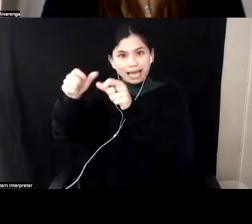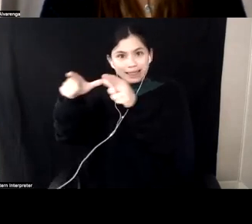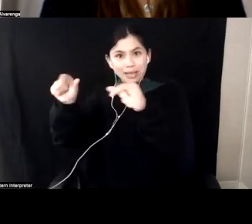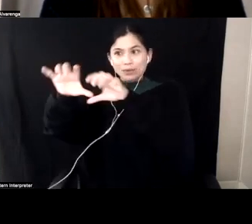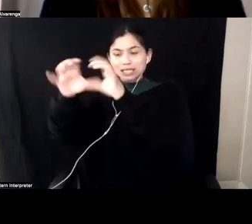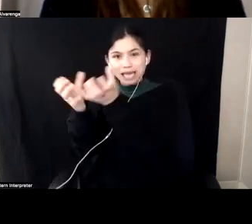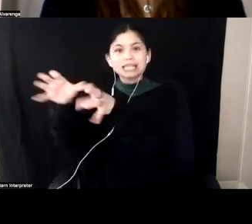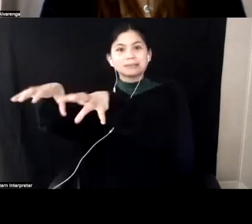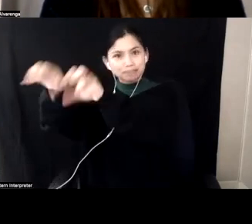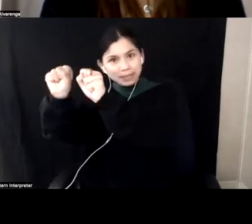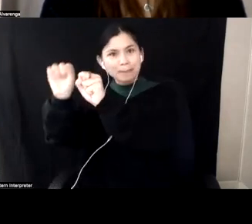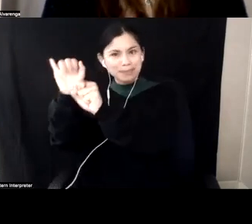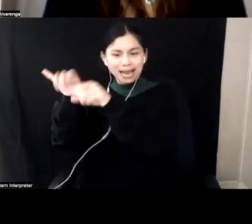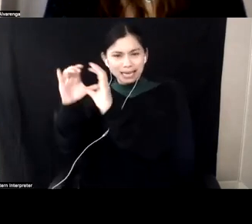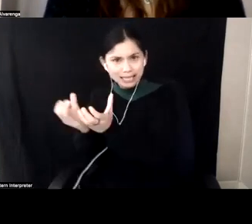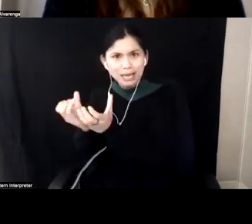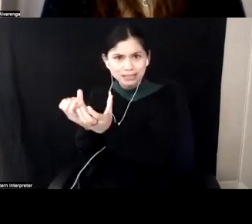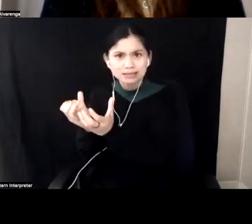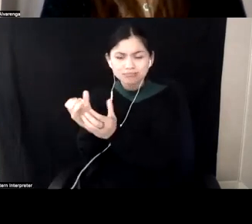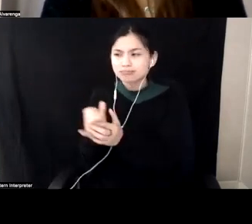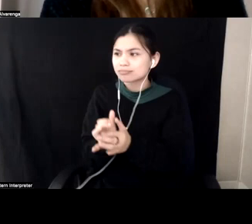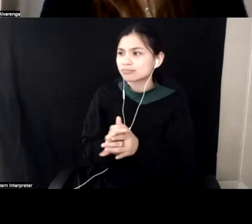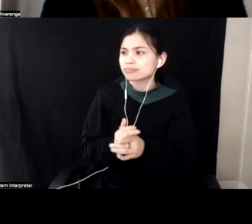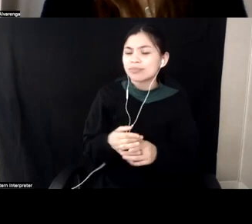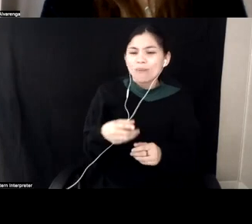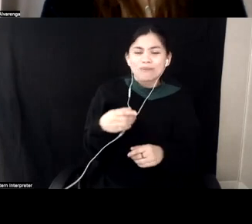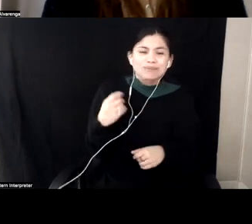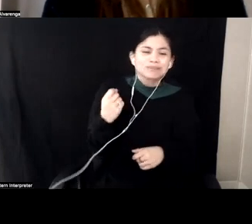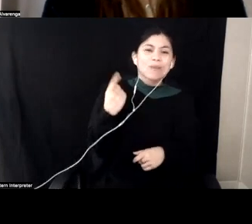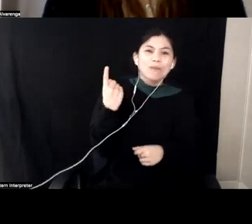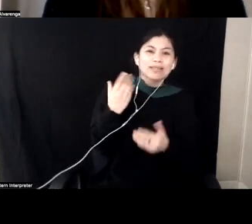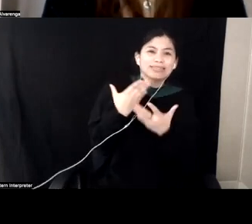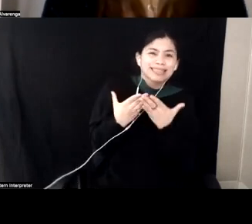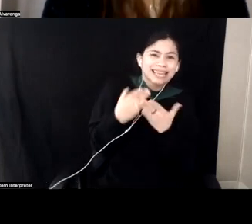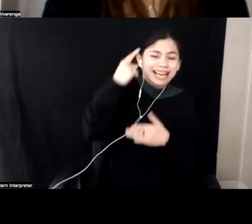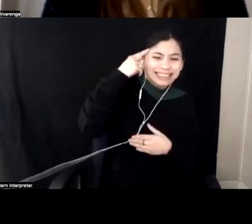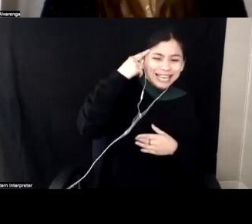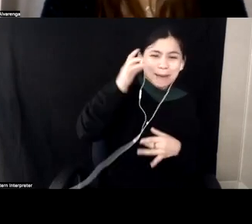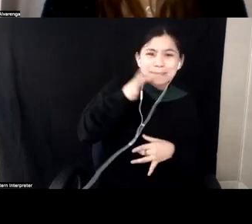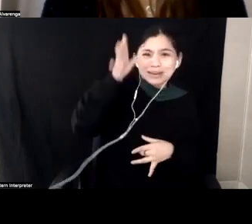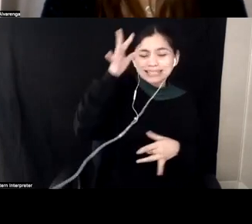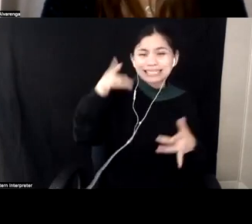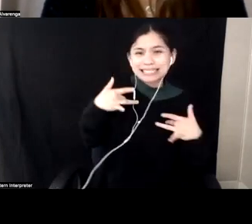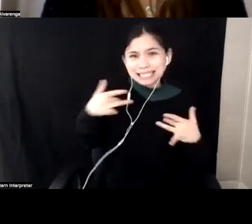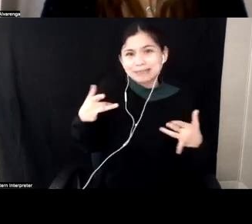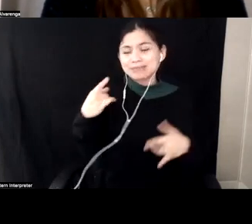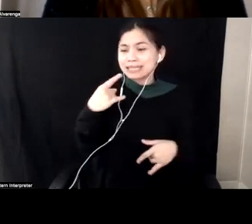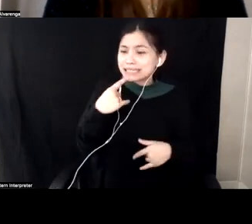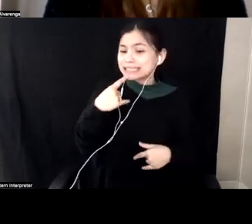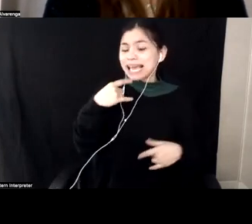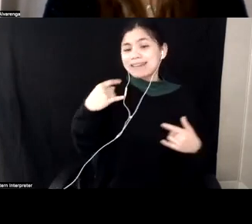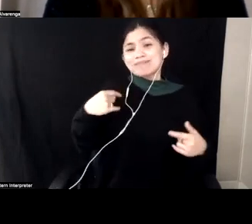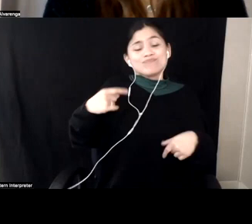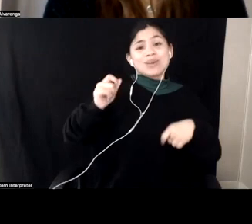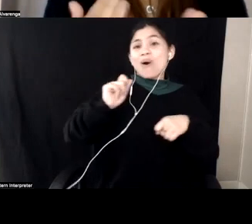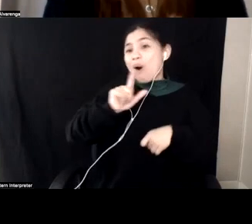community. One thing that I think a lot of parents missed is like, I won't be able to go to all of them. It